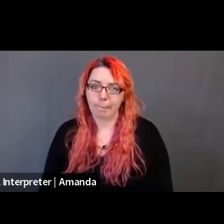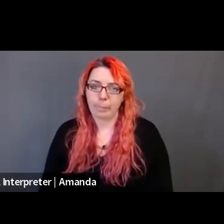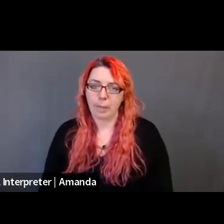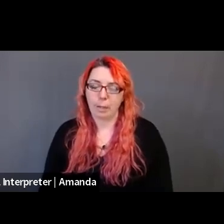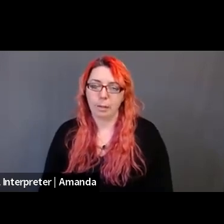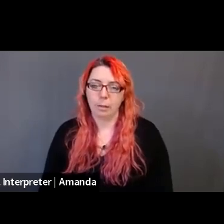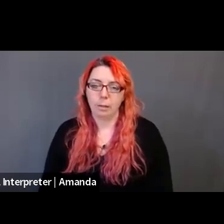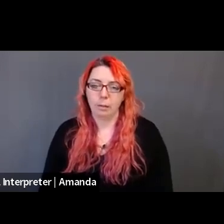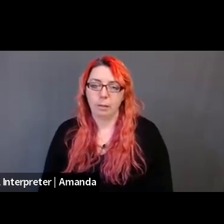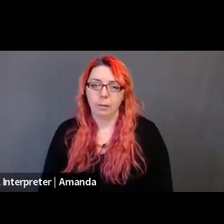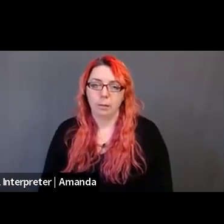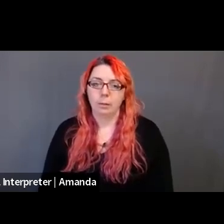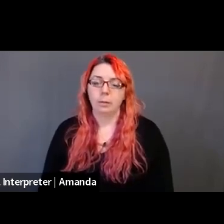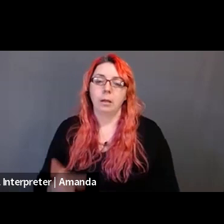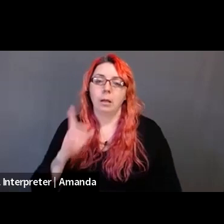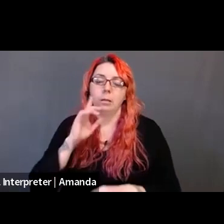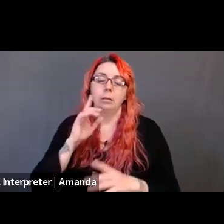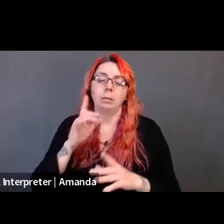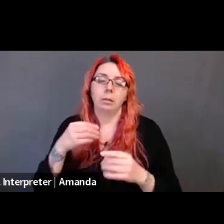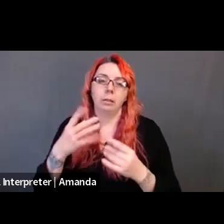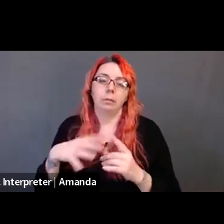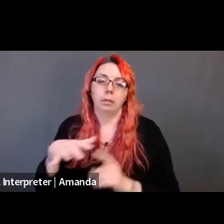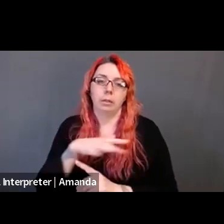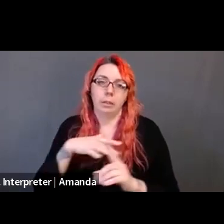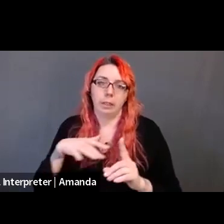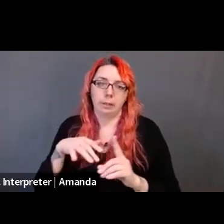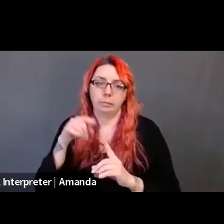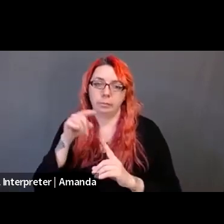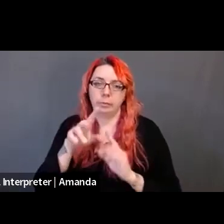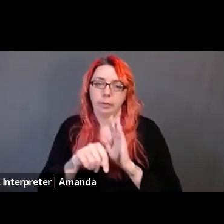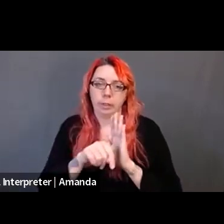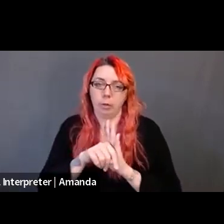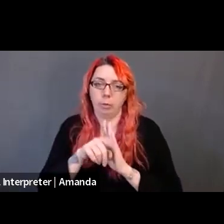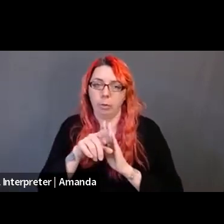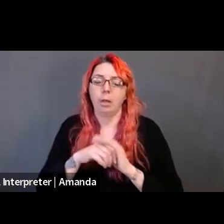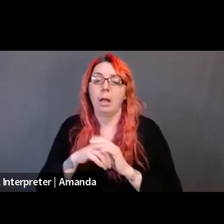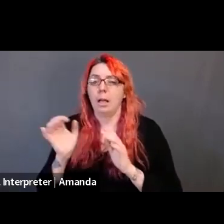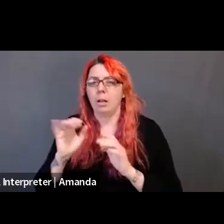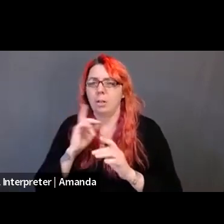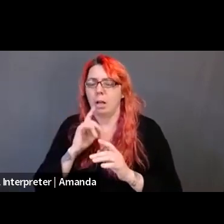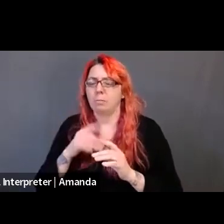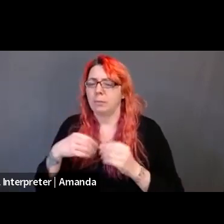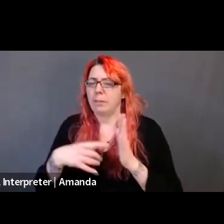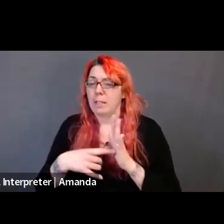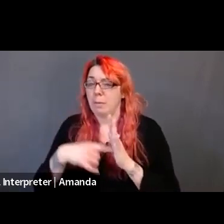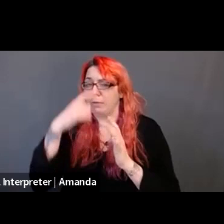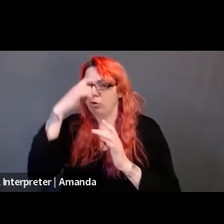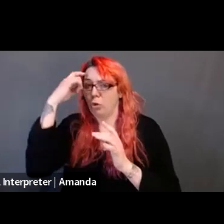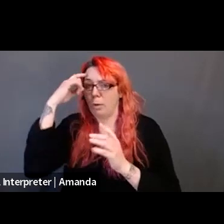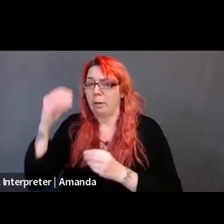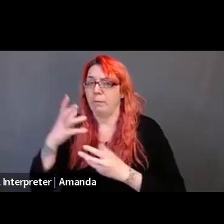And so to set up the video and also to model the trauma-informed approach is to say, this video is about Indigenous